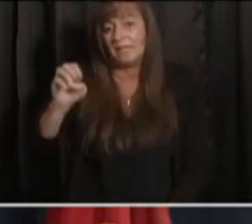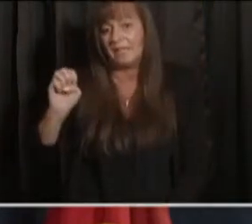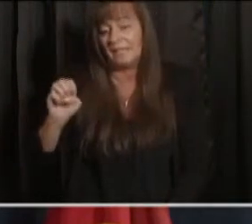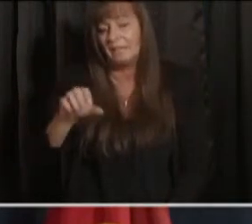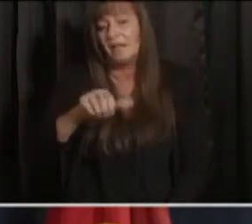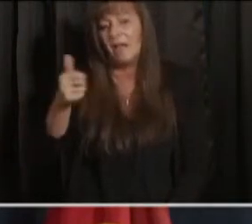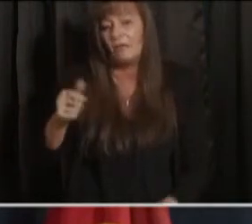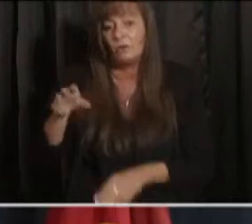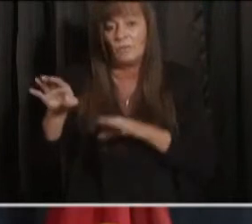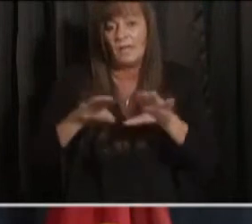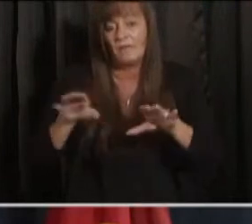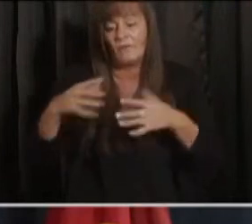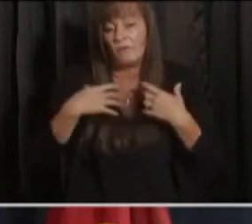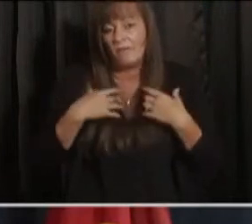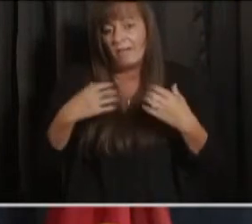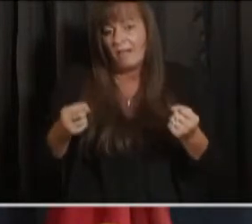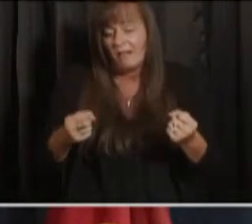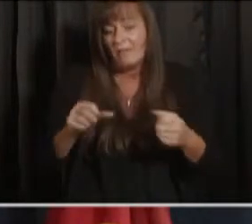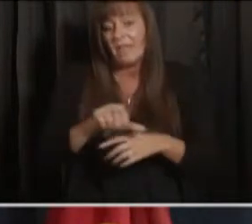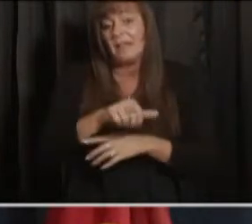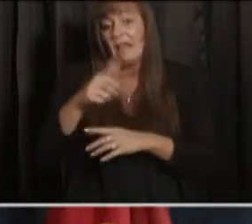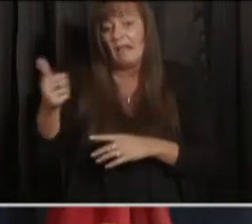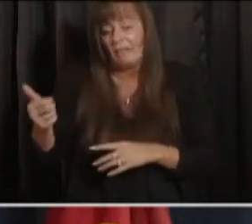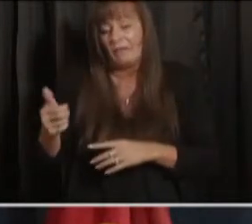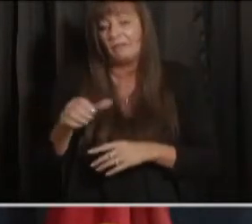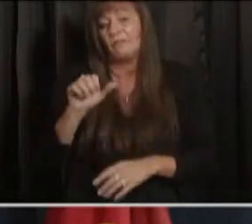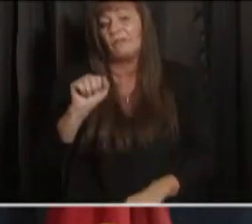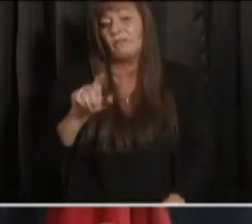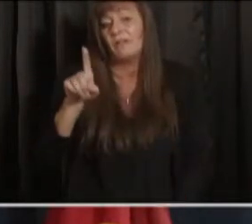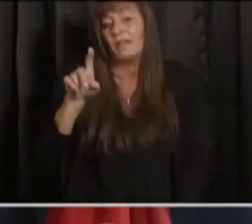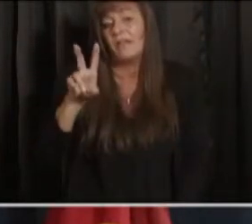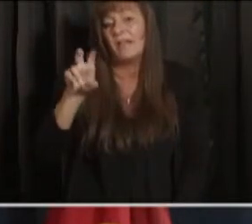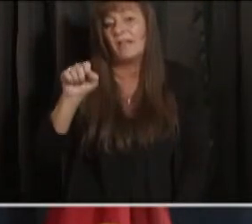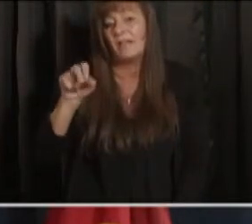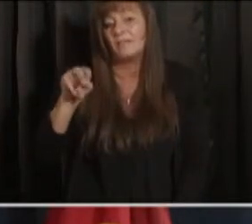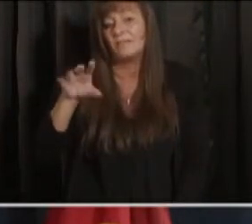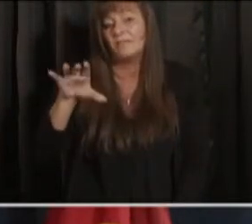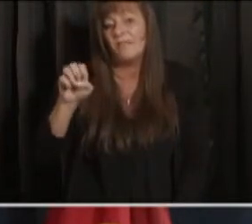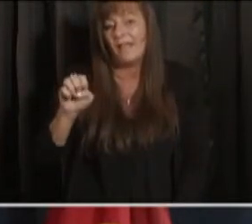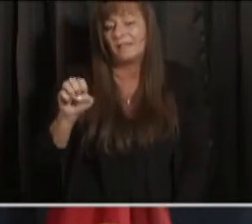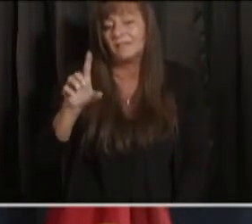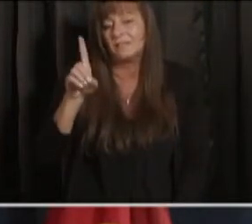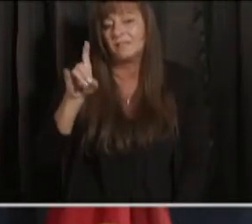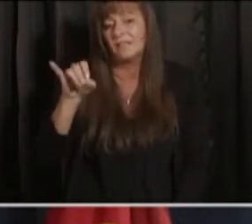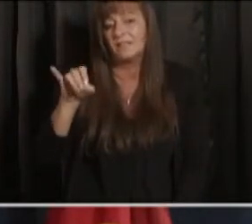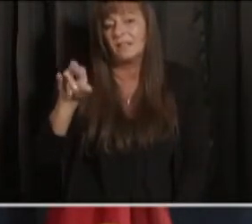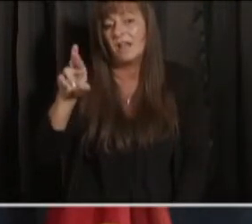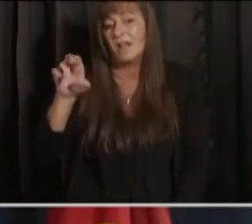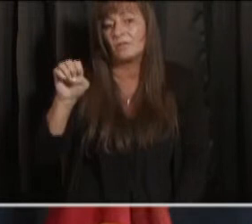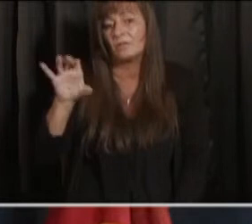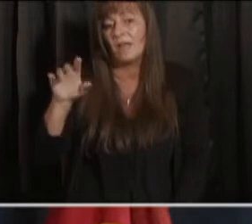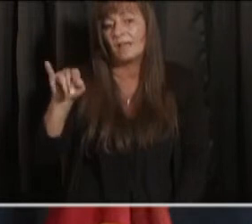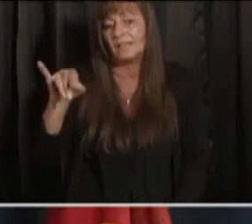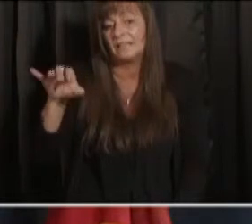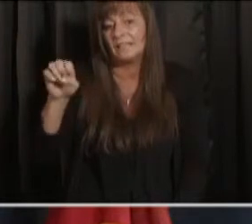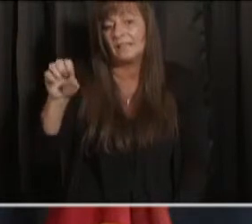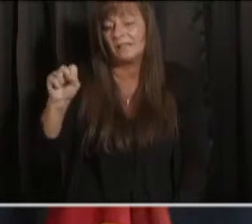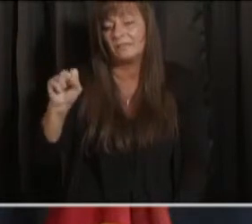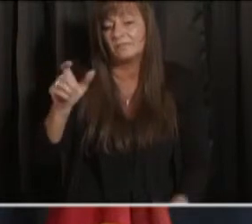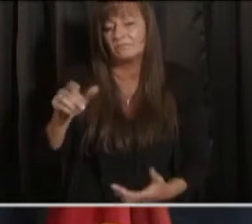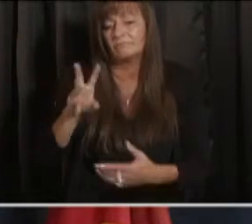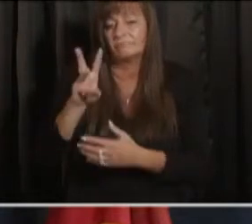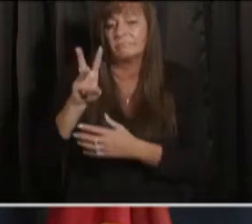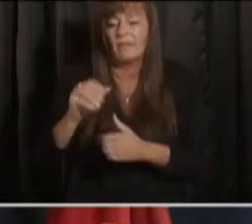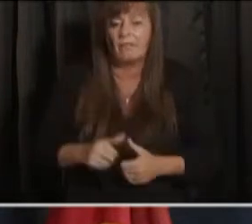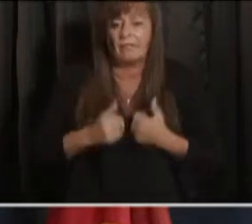on advanced directives. And so I'll be reviewing those and working with hospital systems to determine when it's